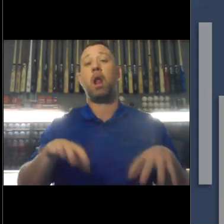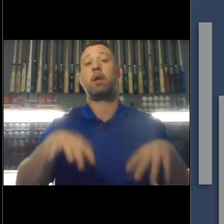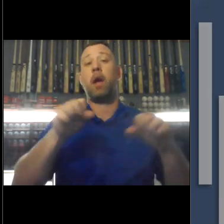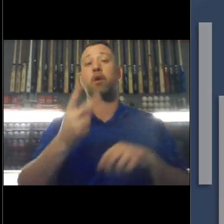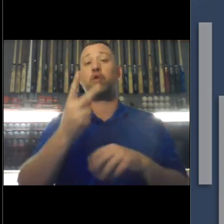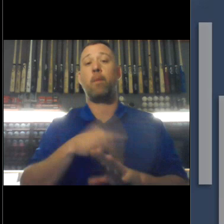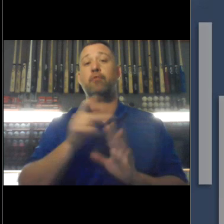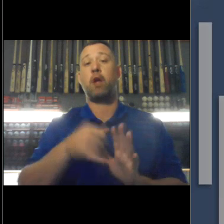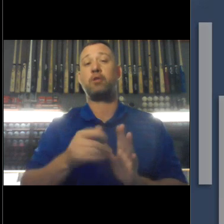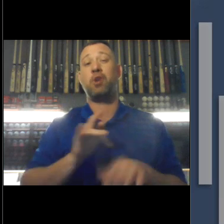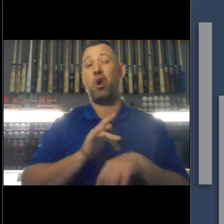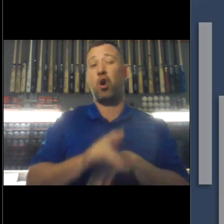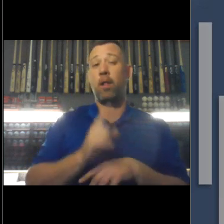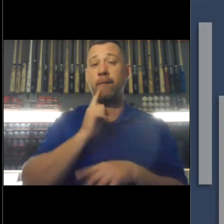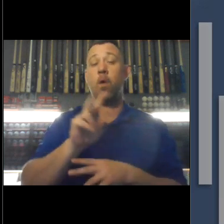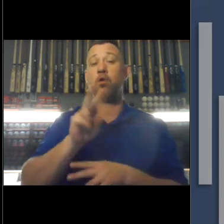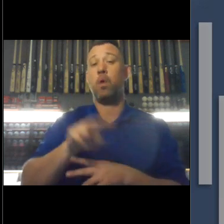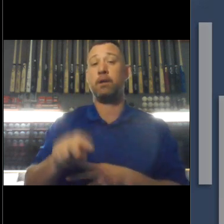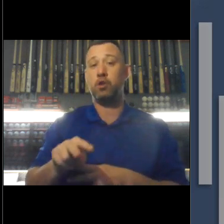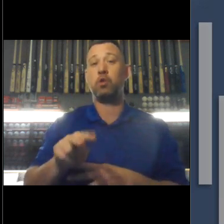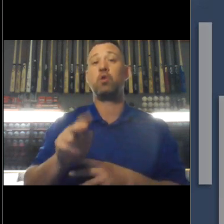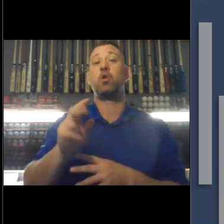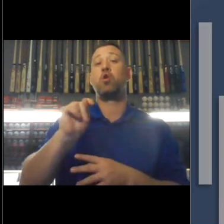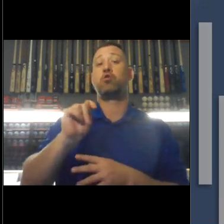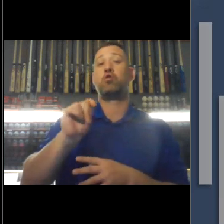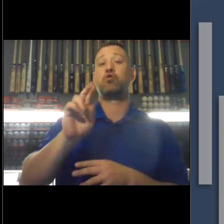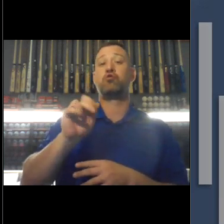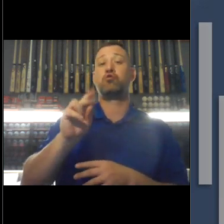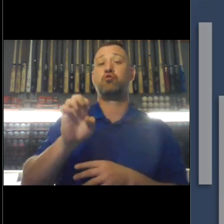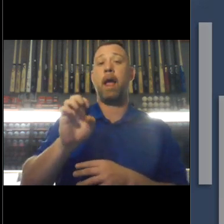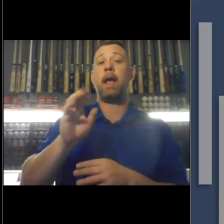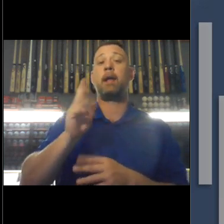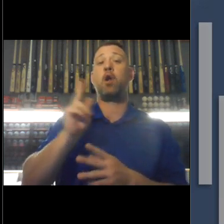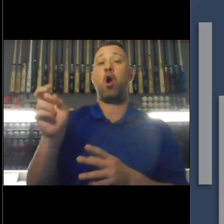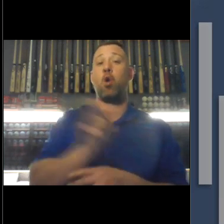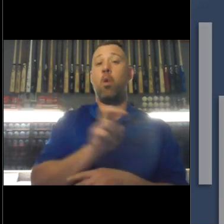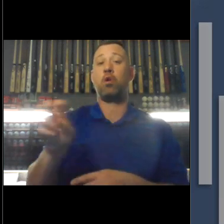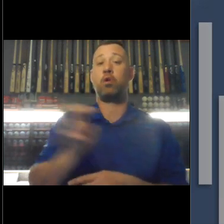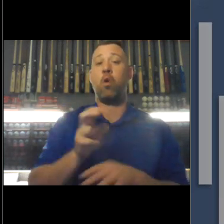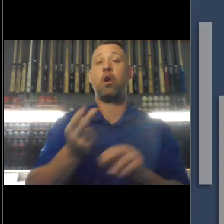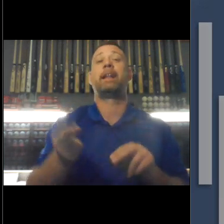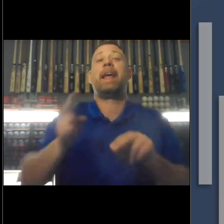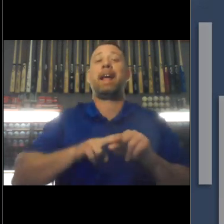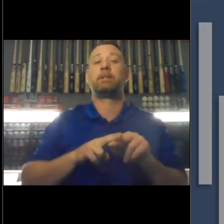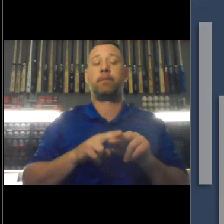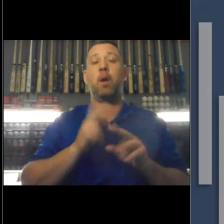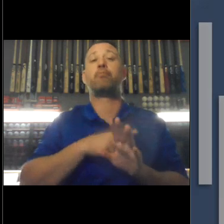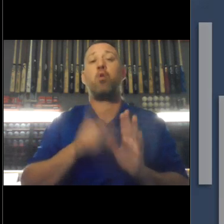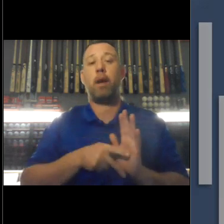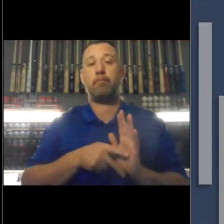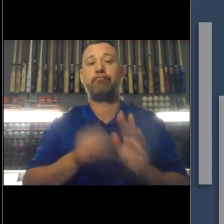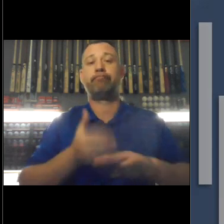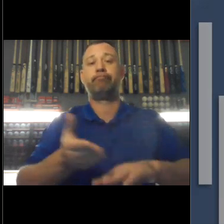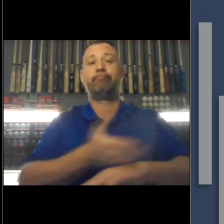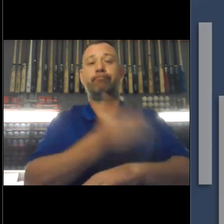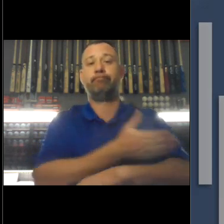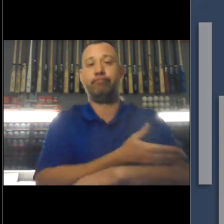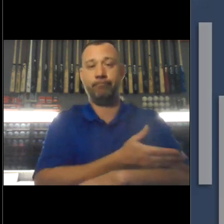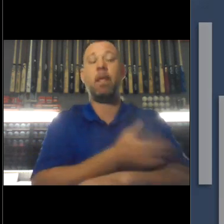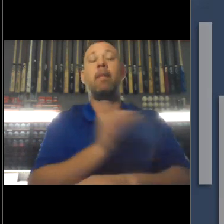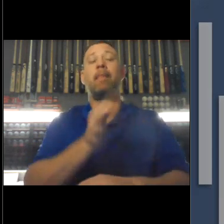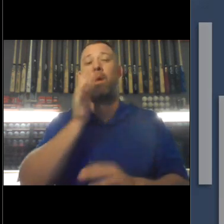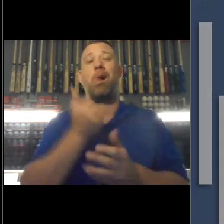for the 2022 Trade Corridor Enhancement Program. This will help those projects compete for federal funding in